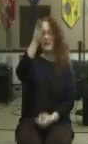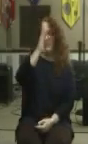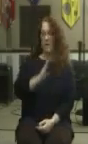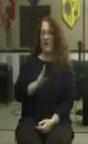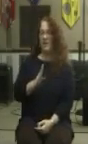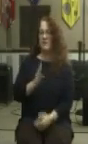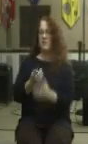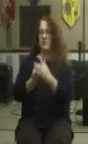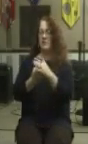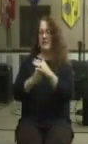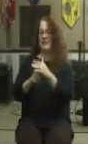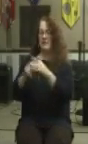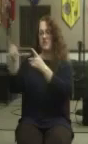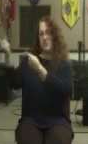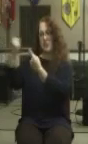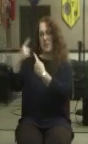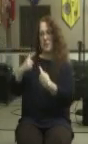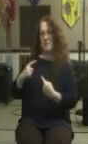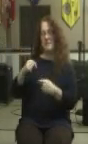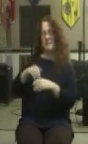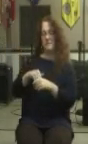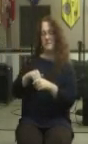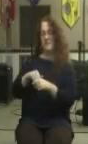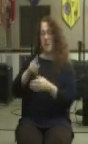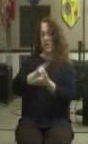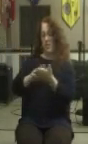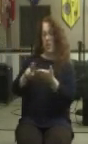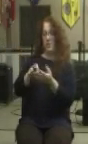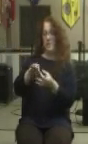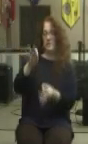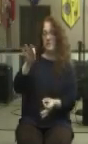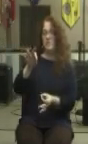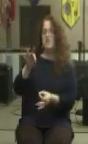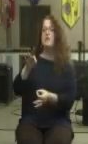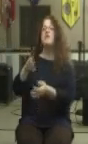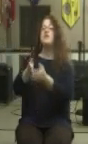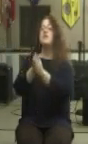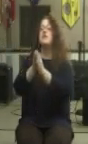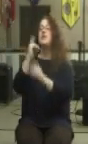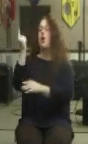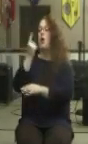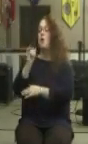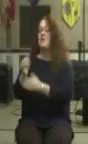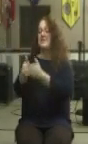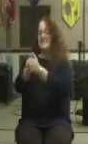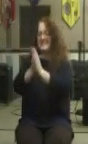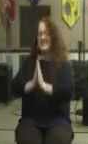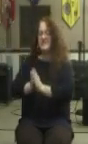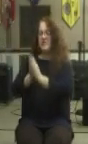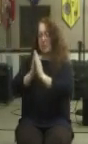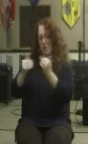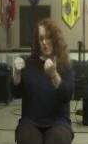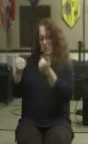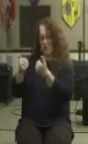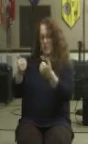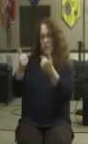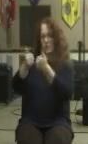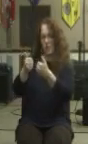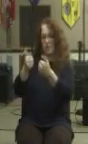See, when God begins to come in and said, you know, the Holy Spirit is always wooing you to get closer to